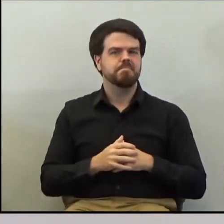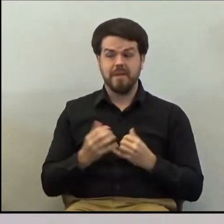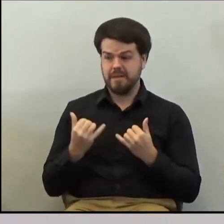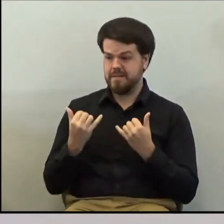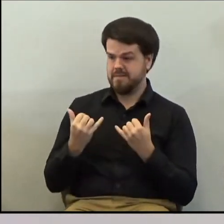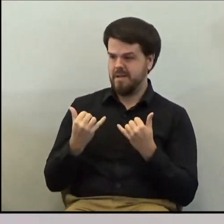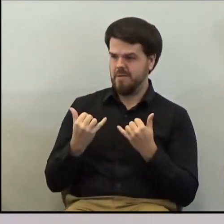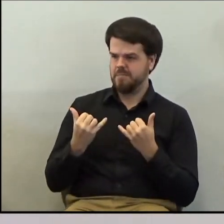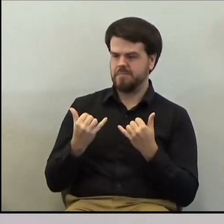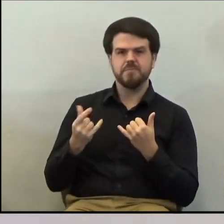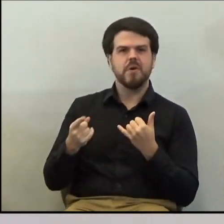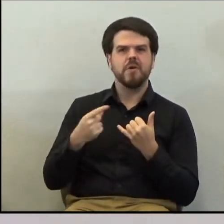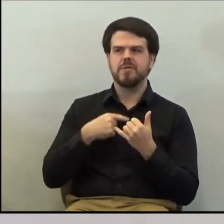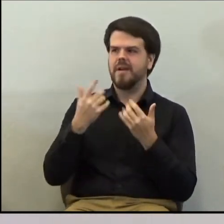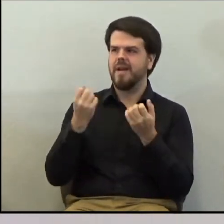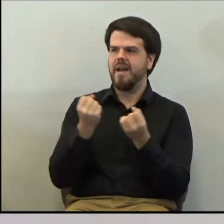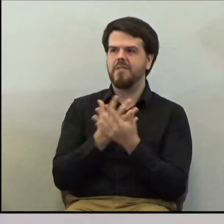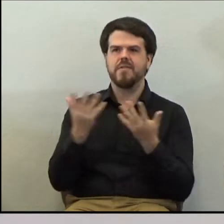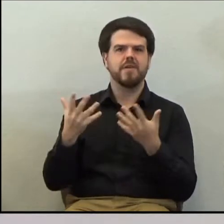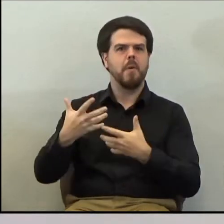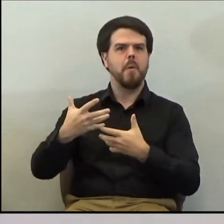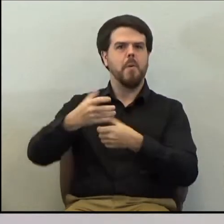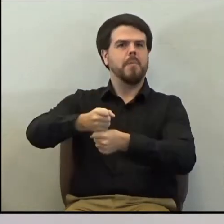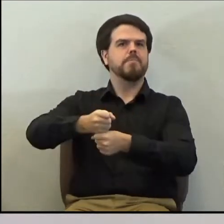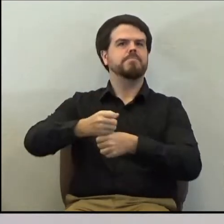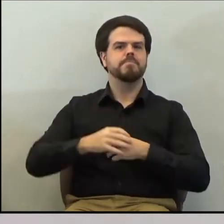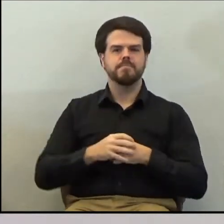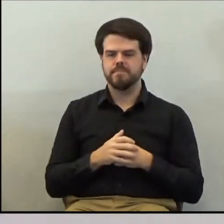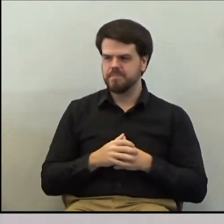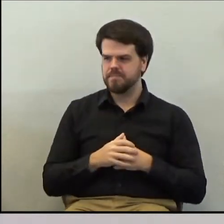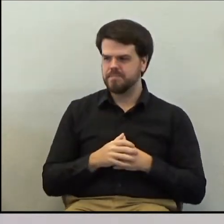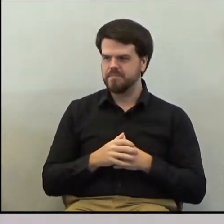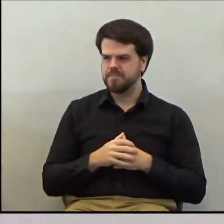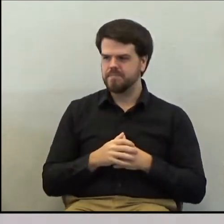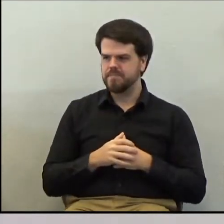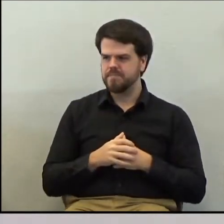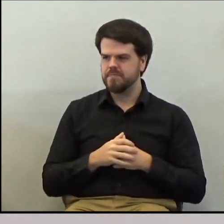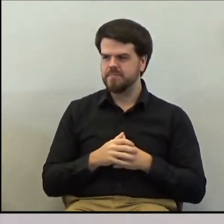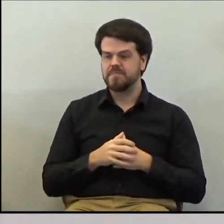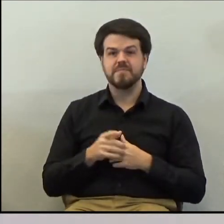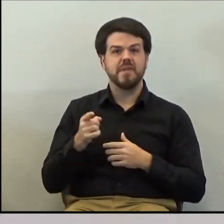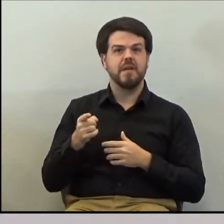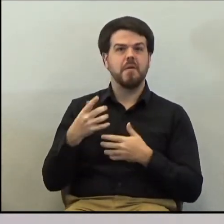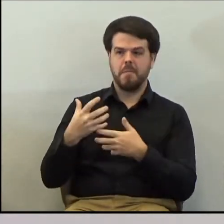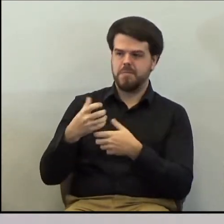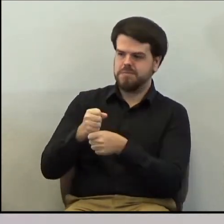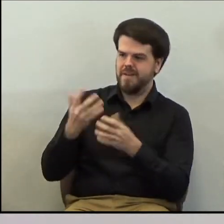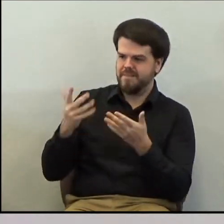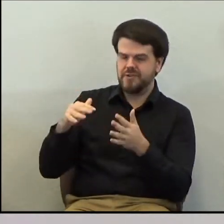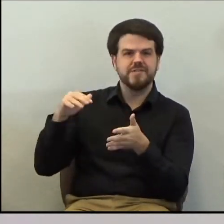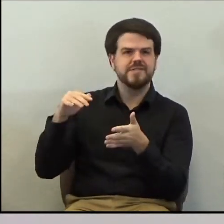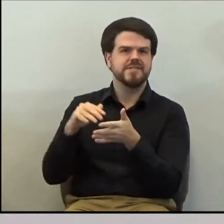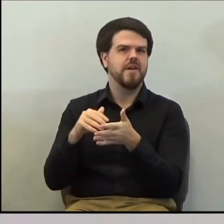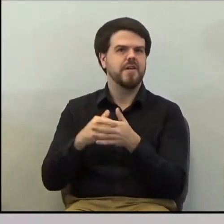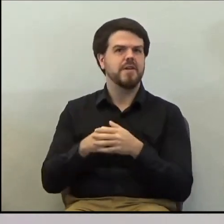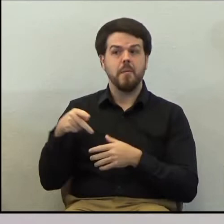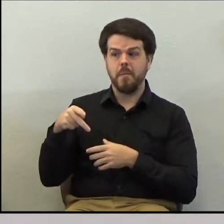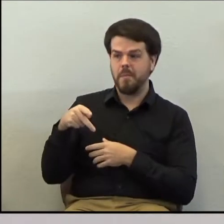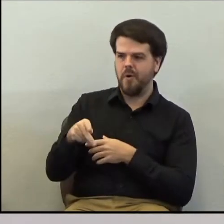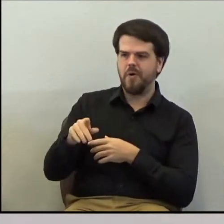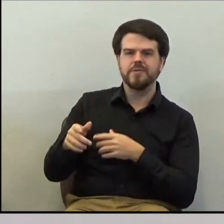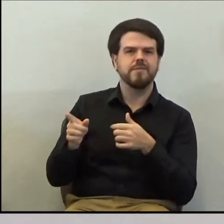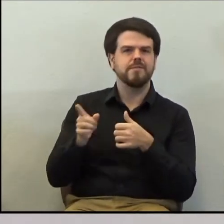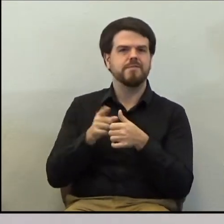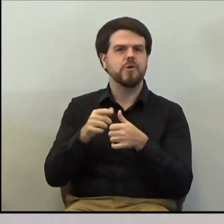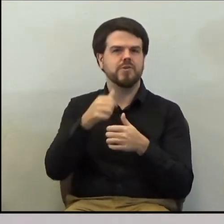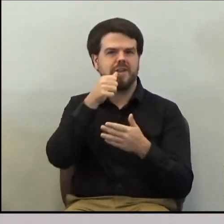now we finally bring it to a close. We come to an end of the study of Paul's letter, first letter